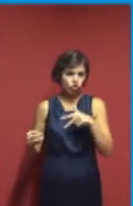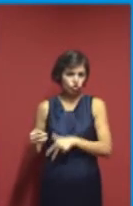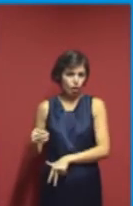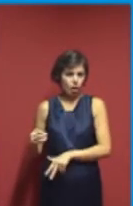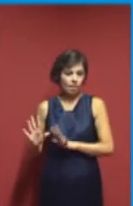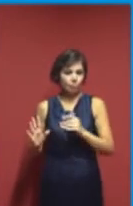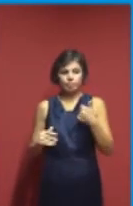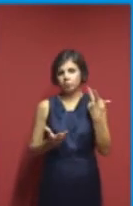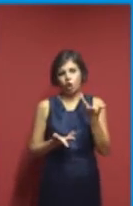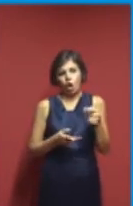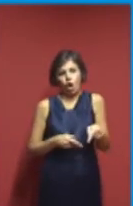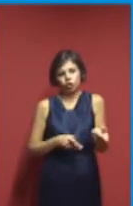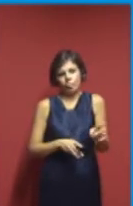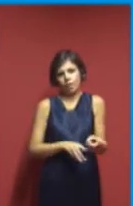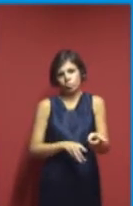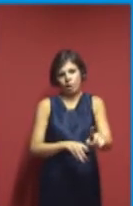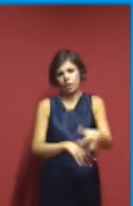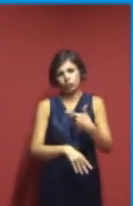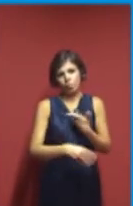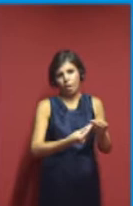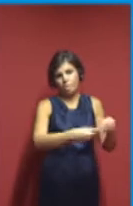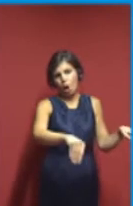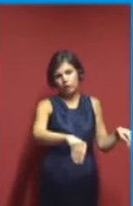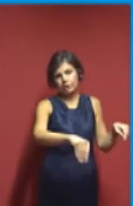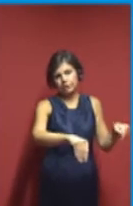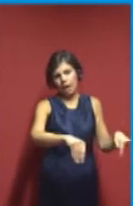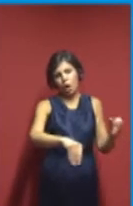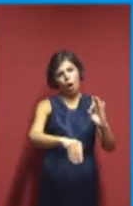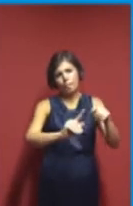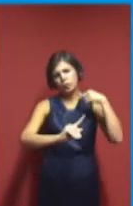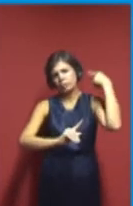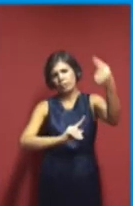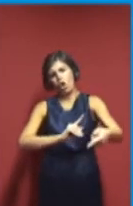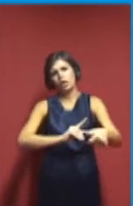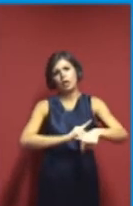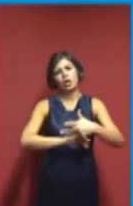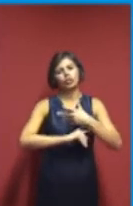next Fab Lab, when you listen to the talks that are coming up about Fab Labs.